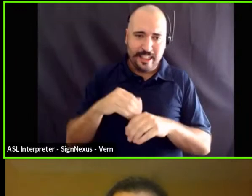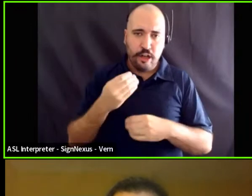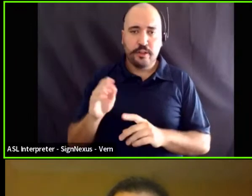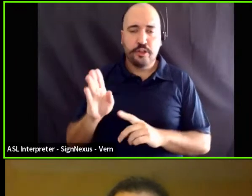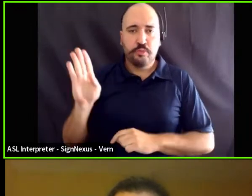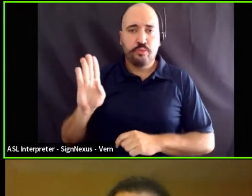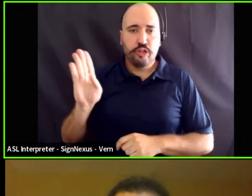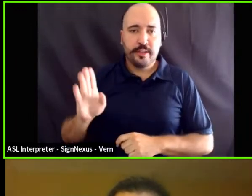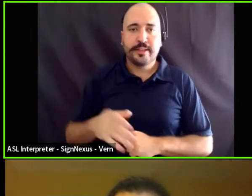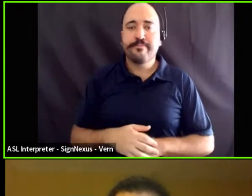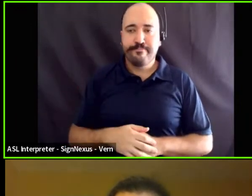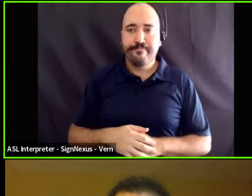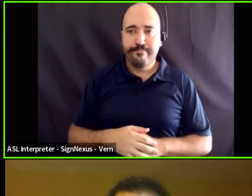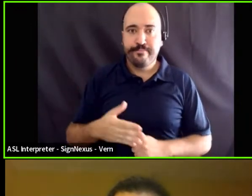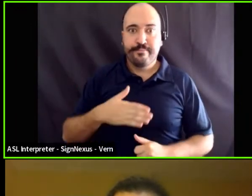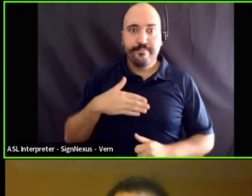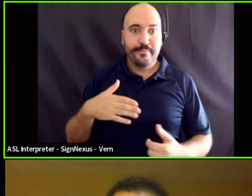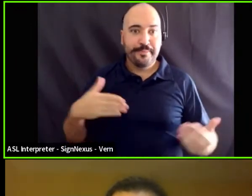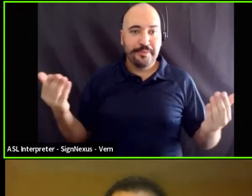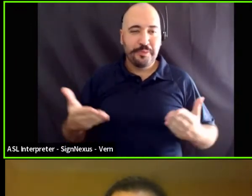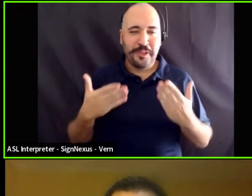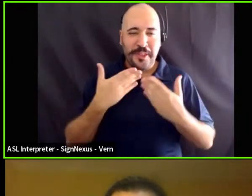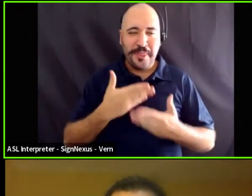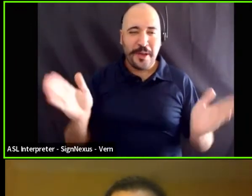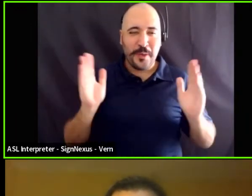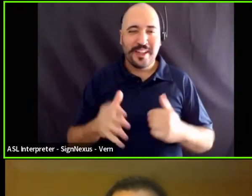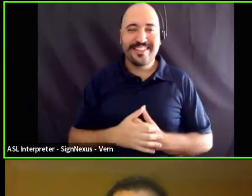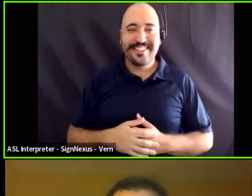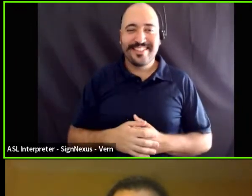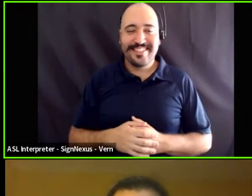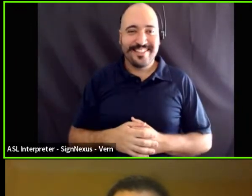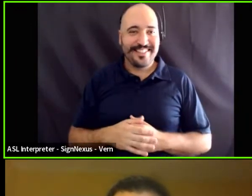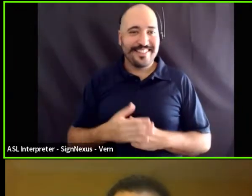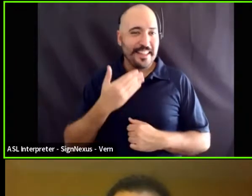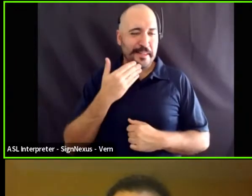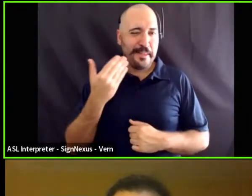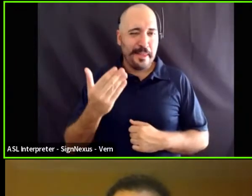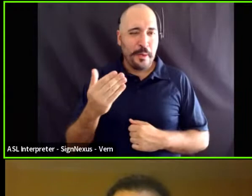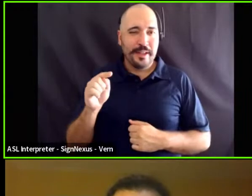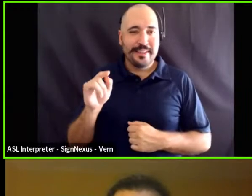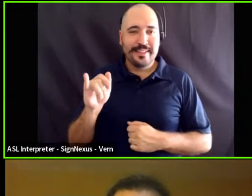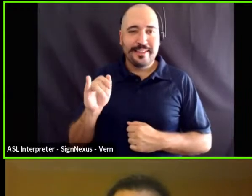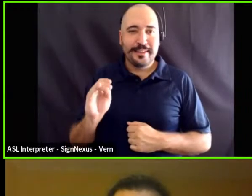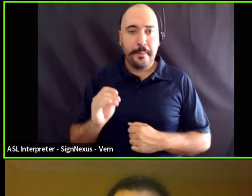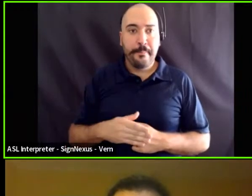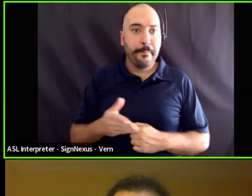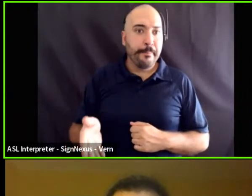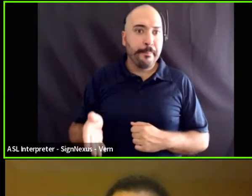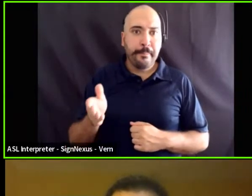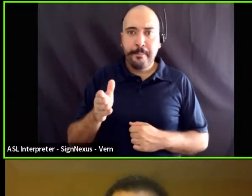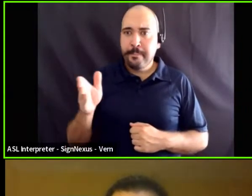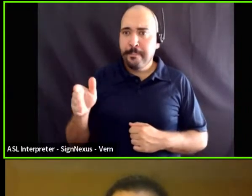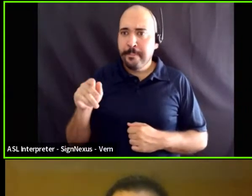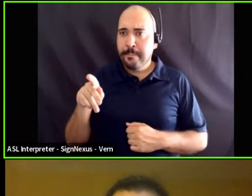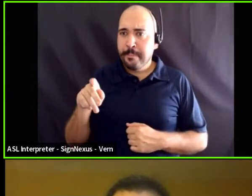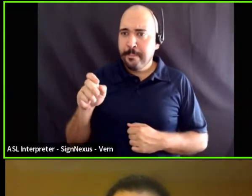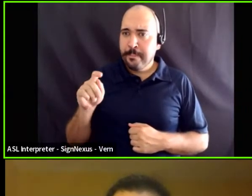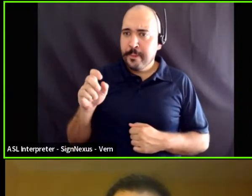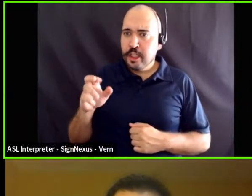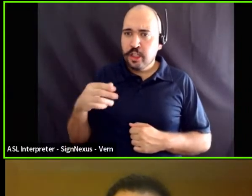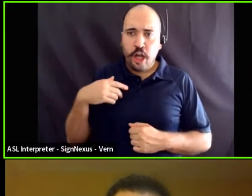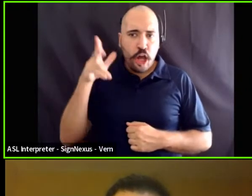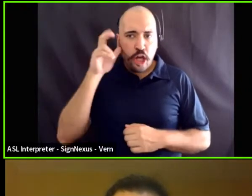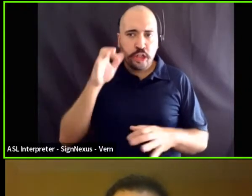to be here, and thank you. Thank you, Tim. And Peter, our audio describer for today, you want to